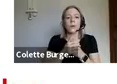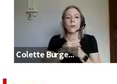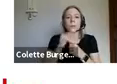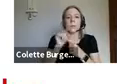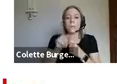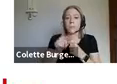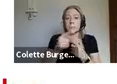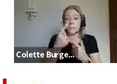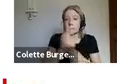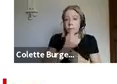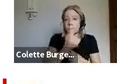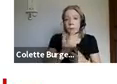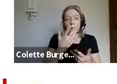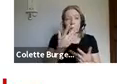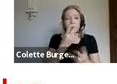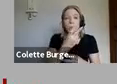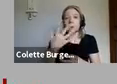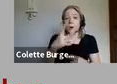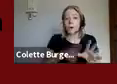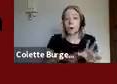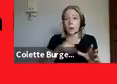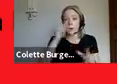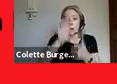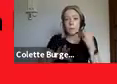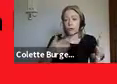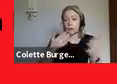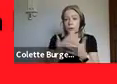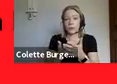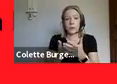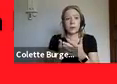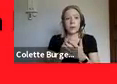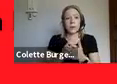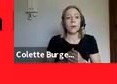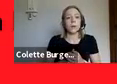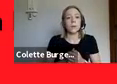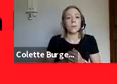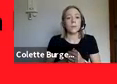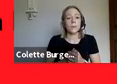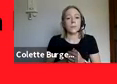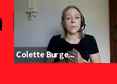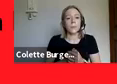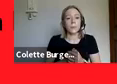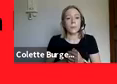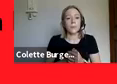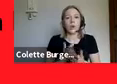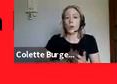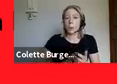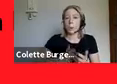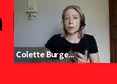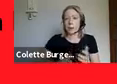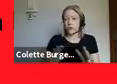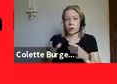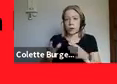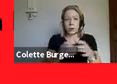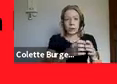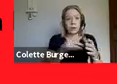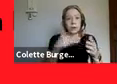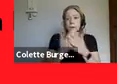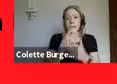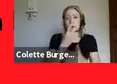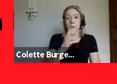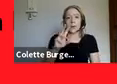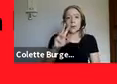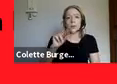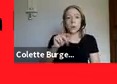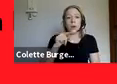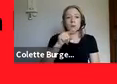25 years of experience in the international development and humanitarian spheres. Since 2012, she has led OSF's